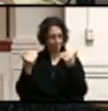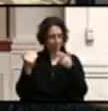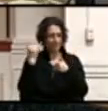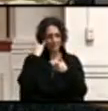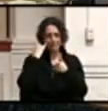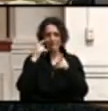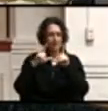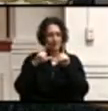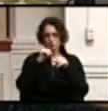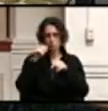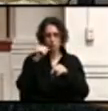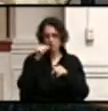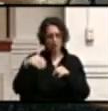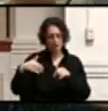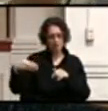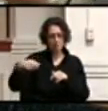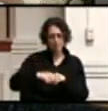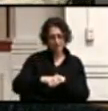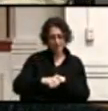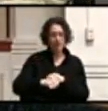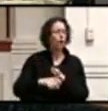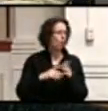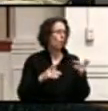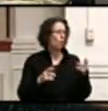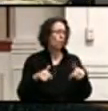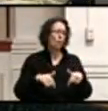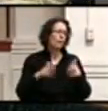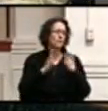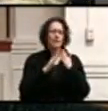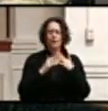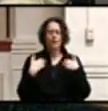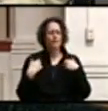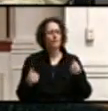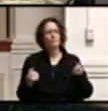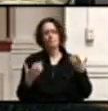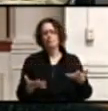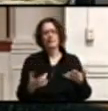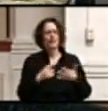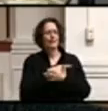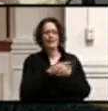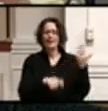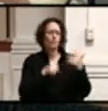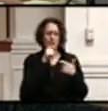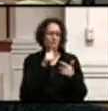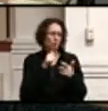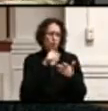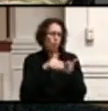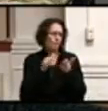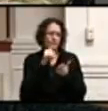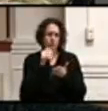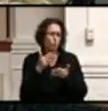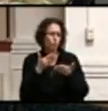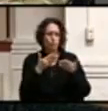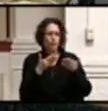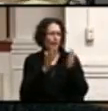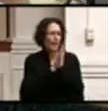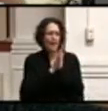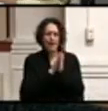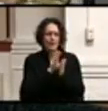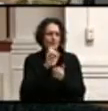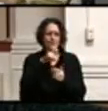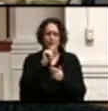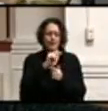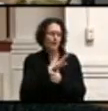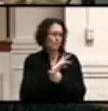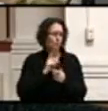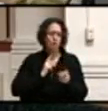imposed, and we don't necessarily bring those to the board. An example might be if your water bill's late or something along these lines.